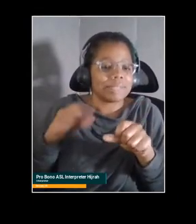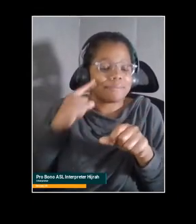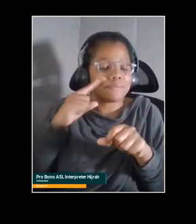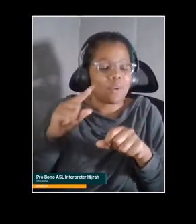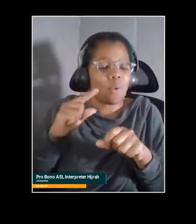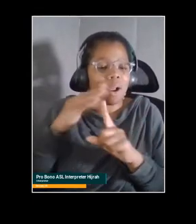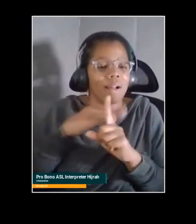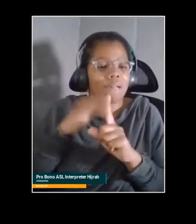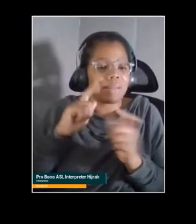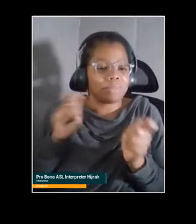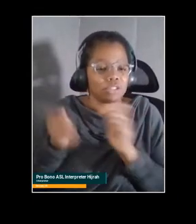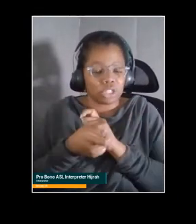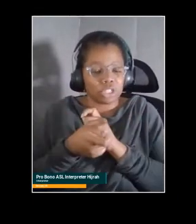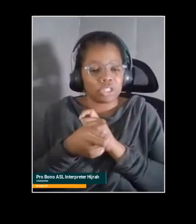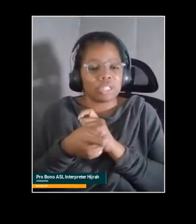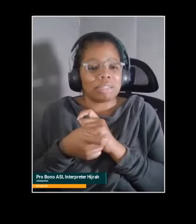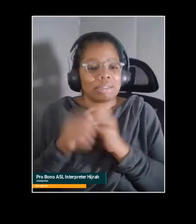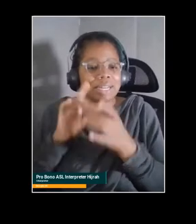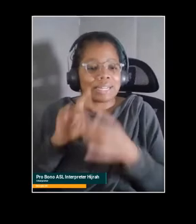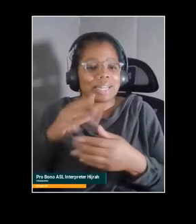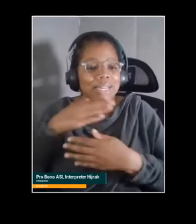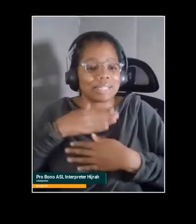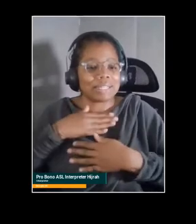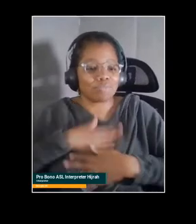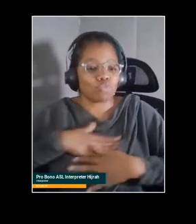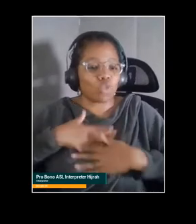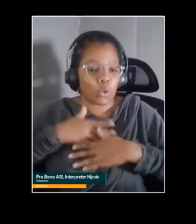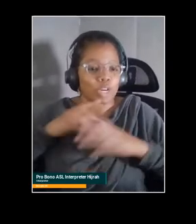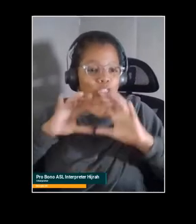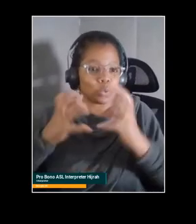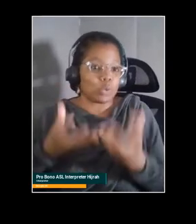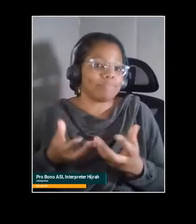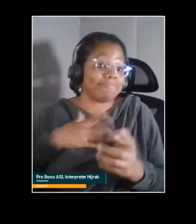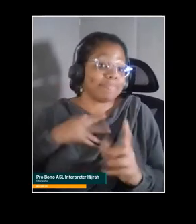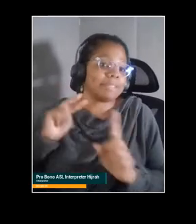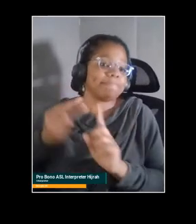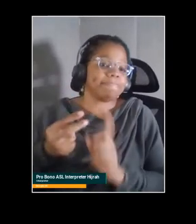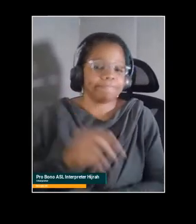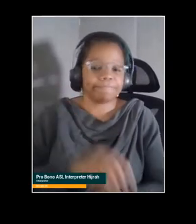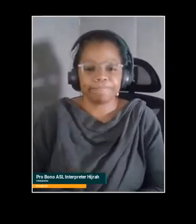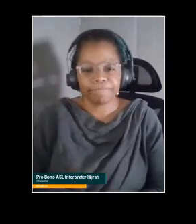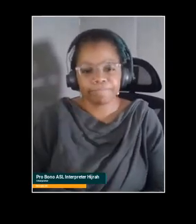in the recreation world as I see it. All right.